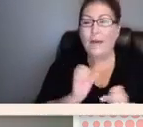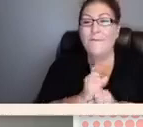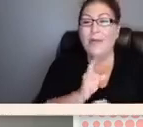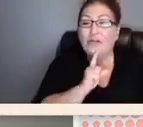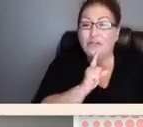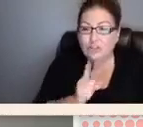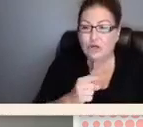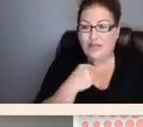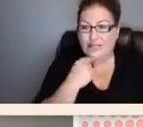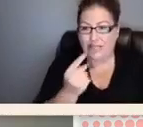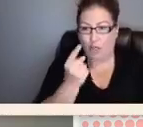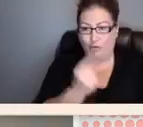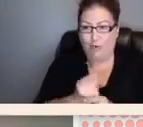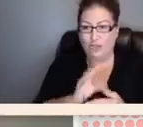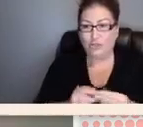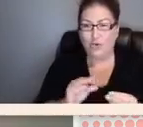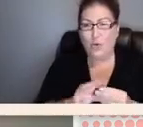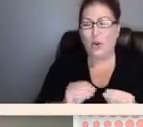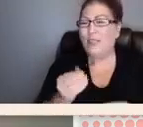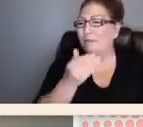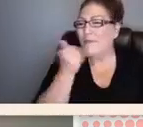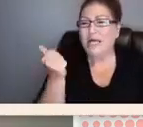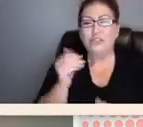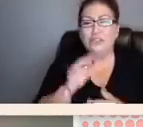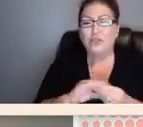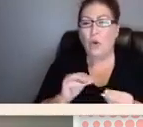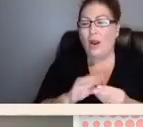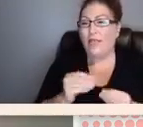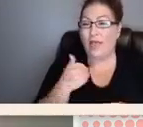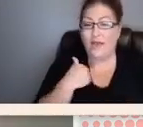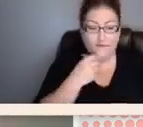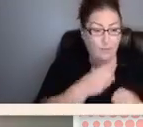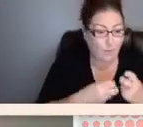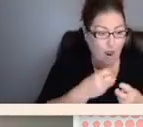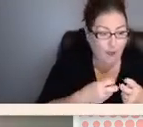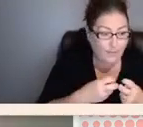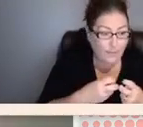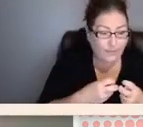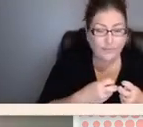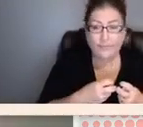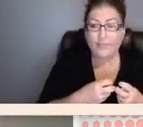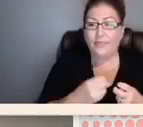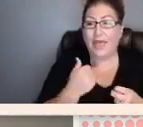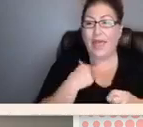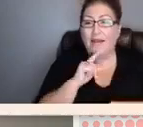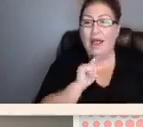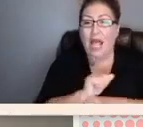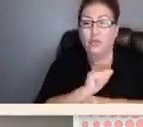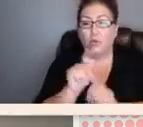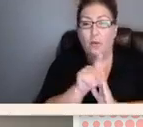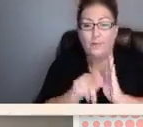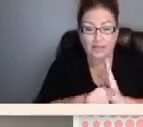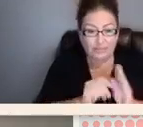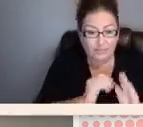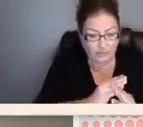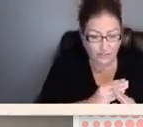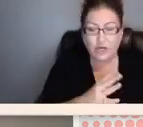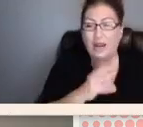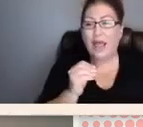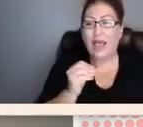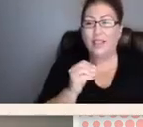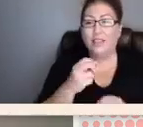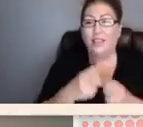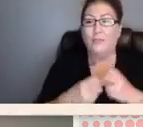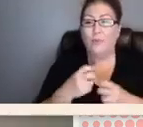right story. The best story is there was a problem, there was an actual policy intervention, and the problem